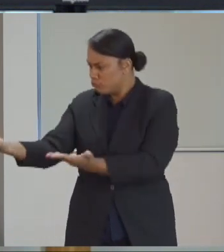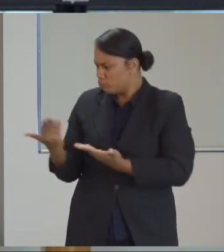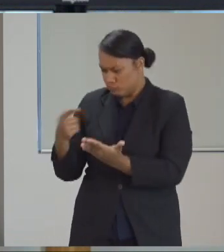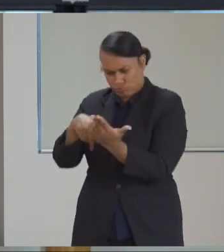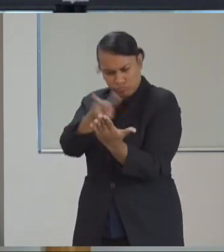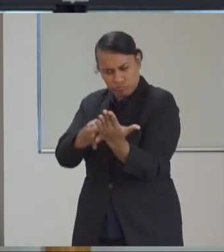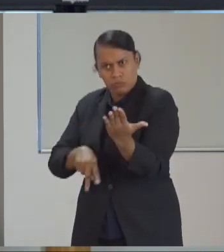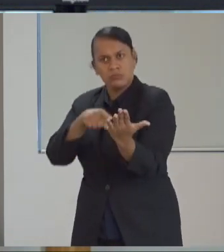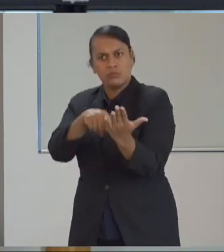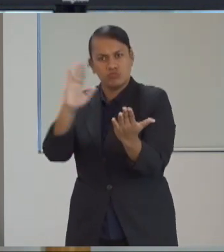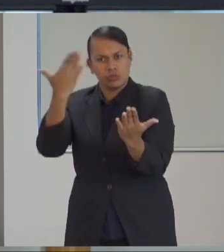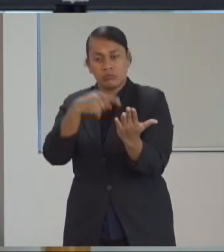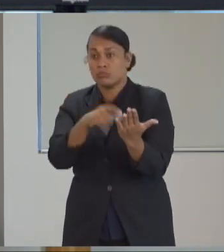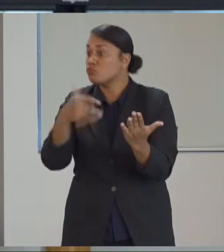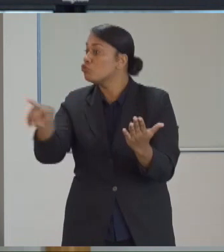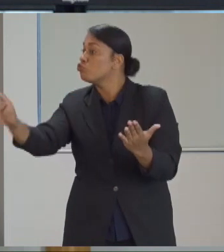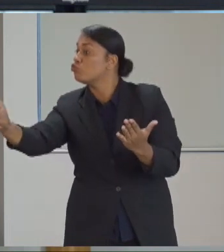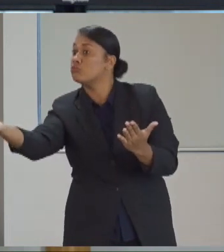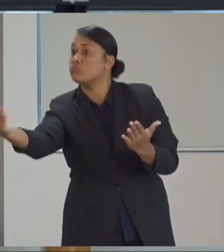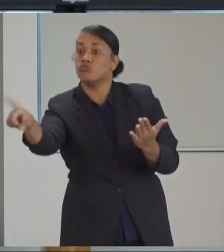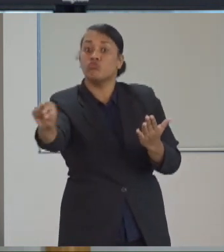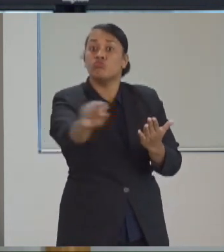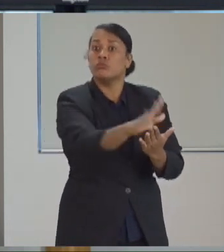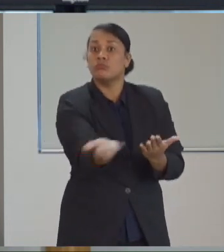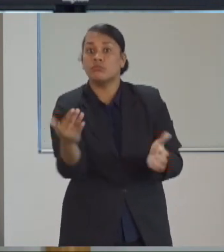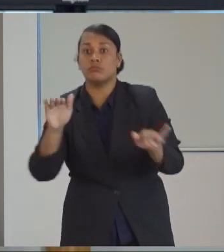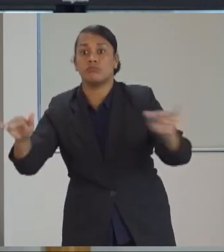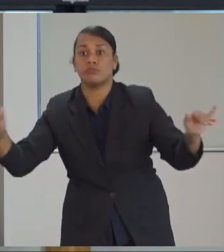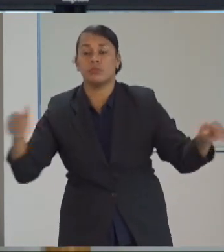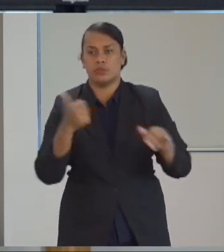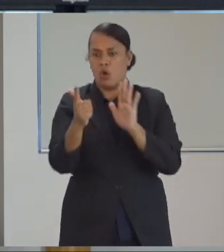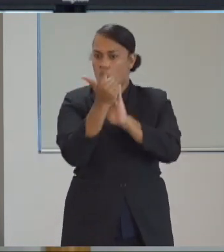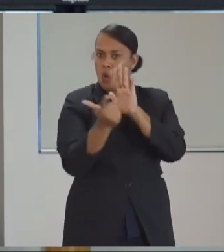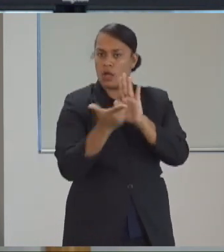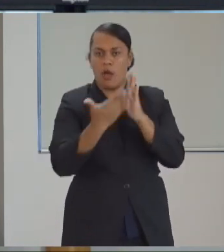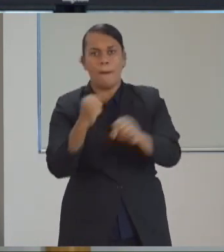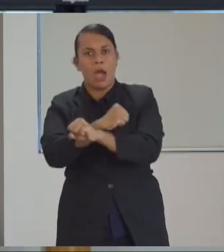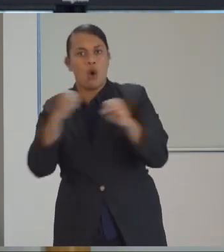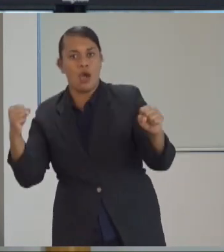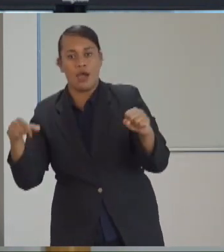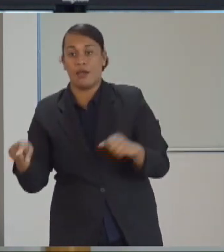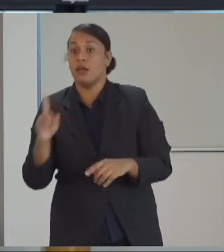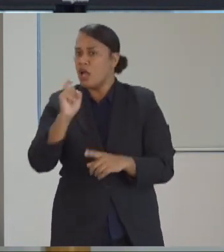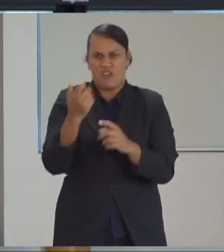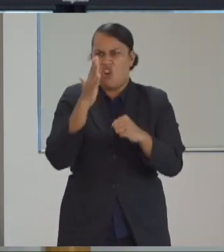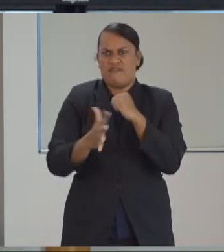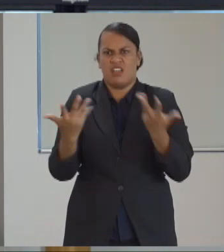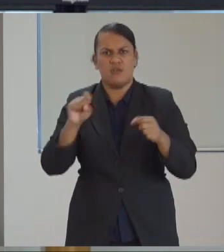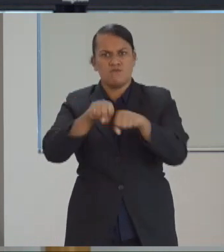from the Solicitor General, he has the legal powers to be able to do that. He won't be in breach of any of the public